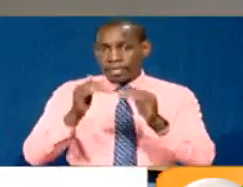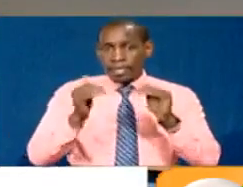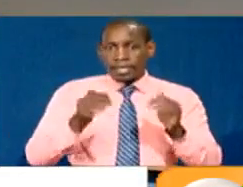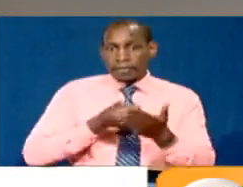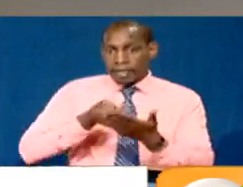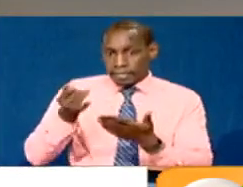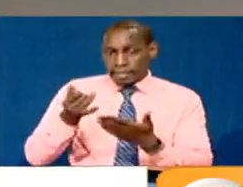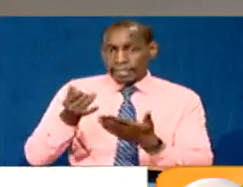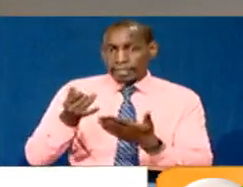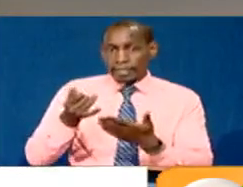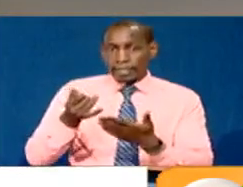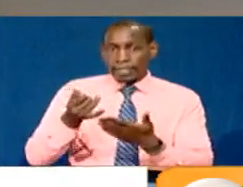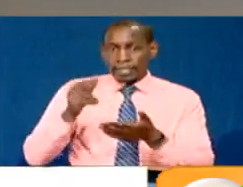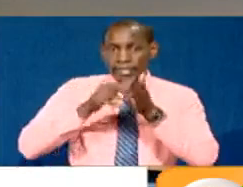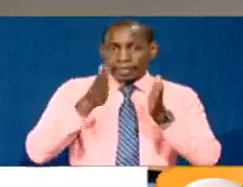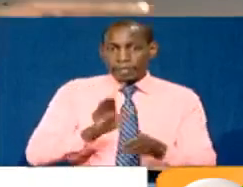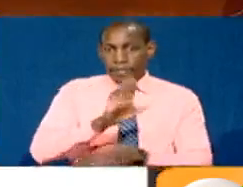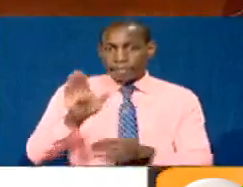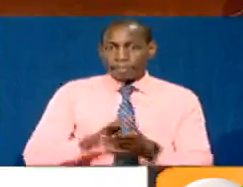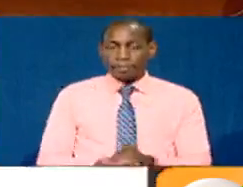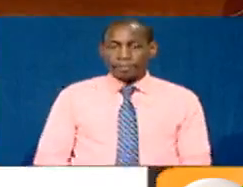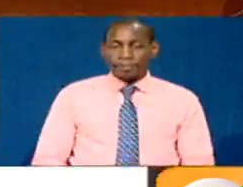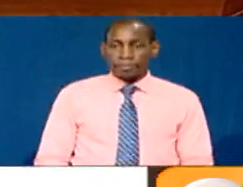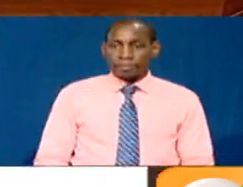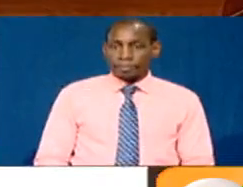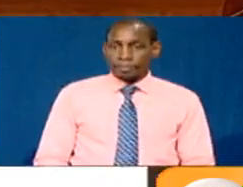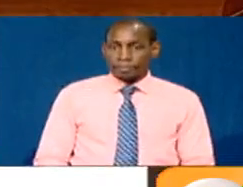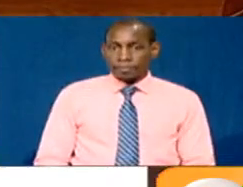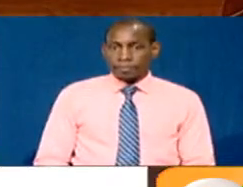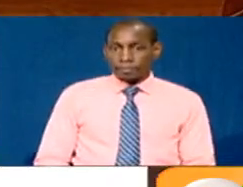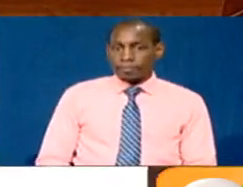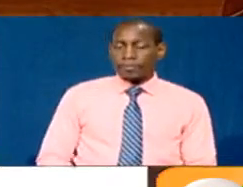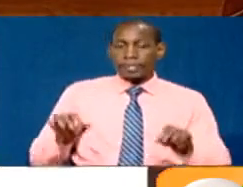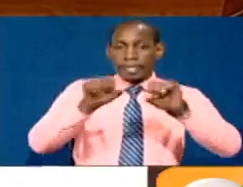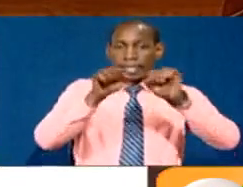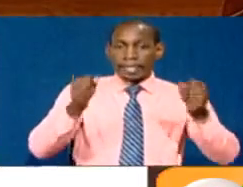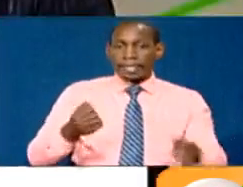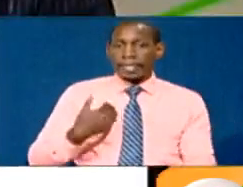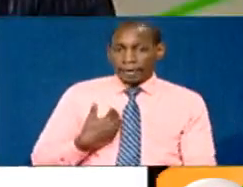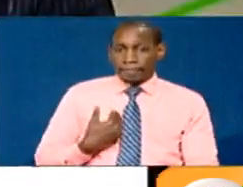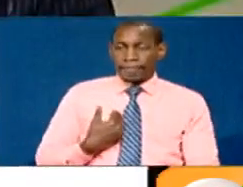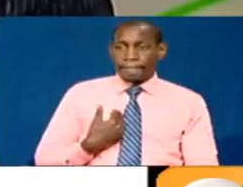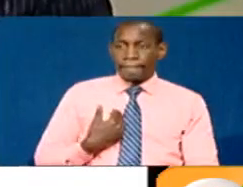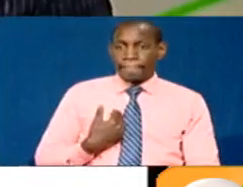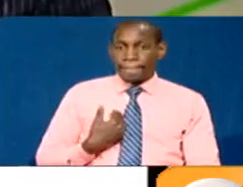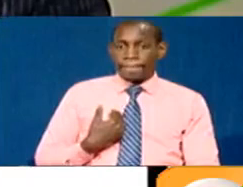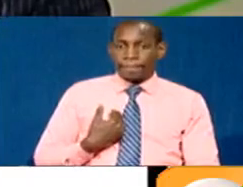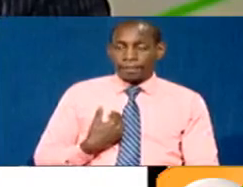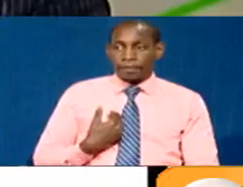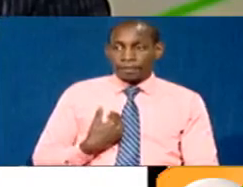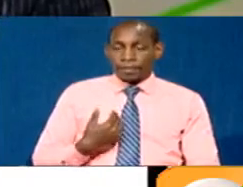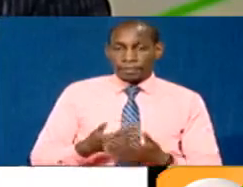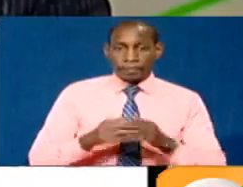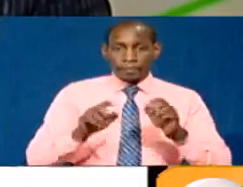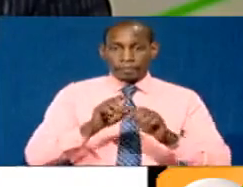of integrity of its aspirants? I'm going to hear on Azimio as well. Do you have an internal system? We have a system. We had a screening. Because many